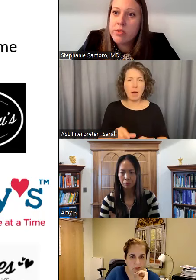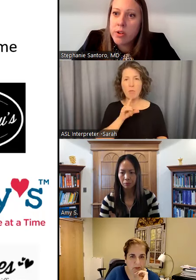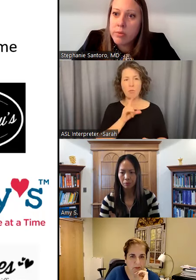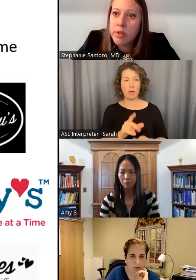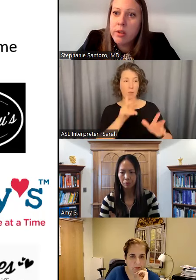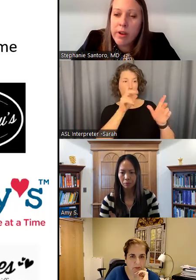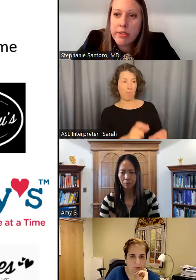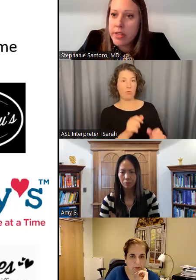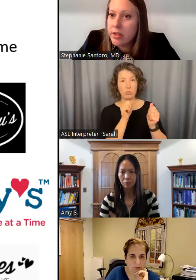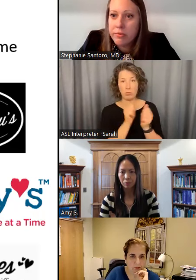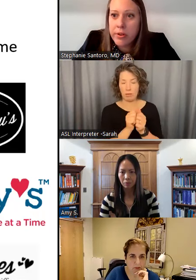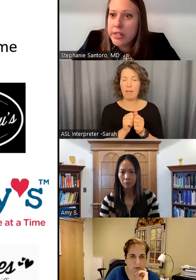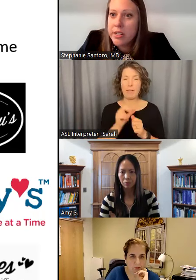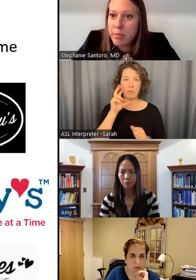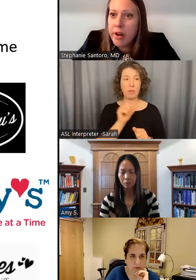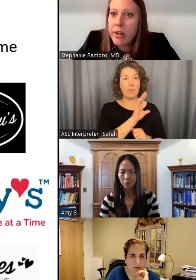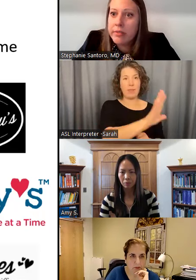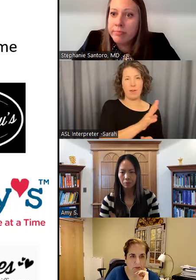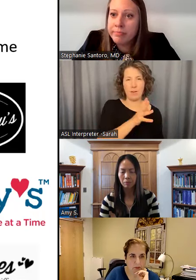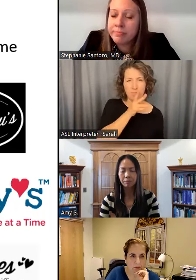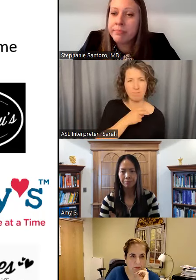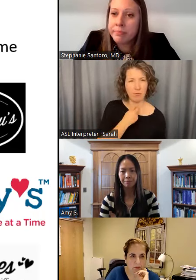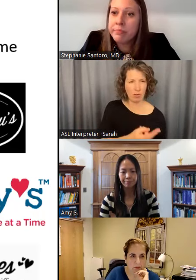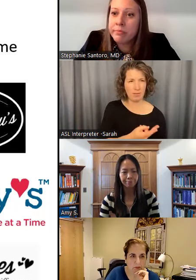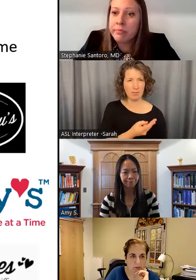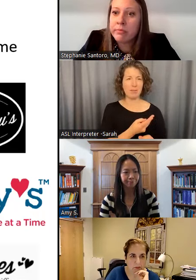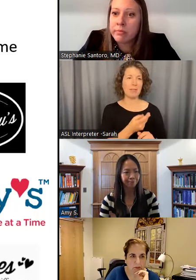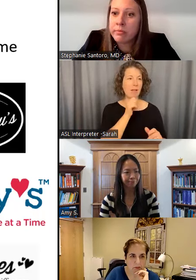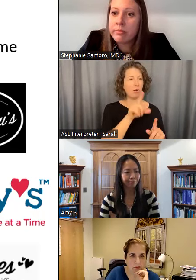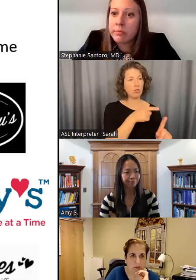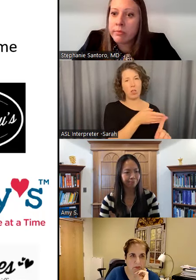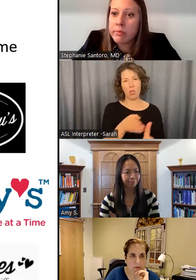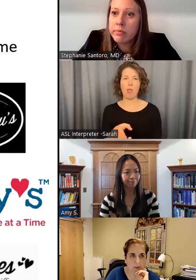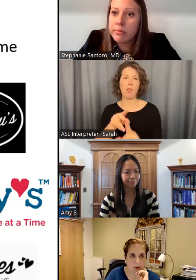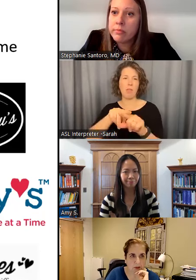Down syndrome rather than deferring to the parent.